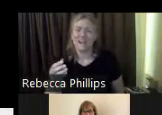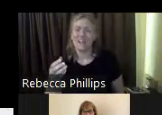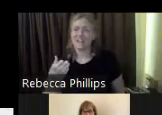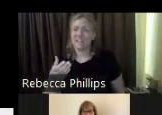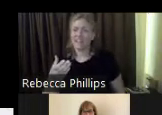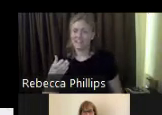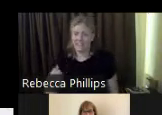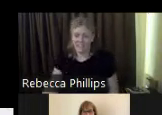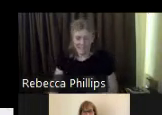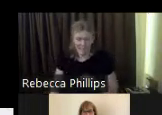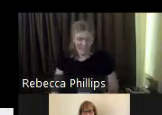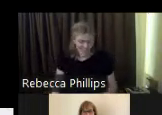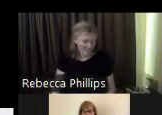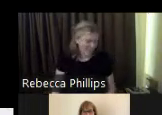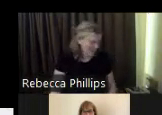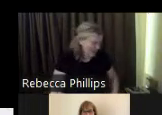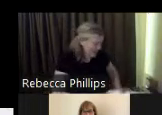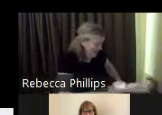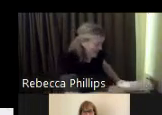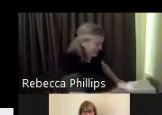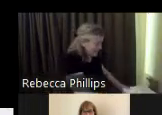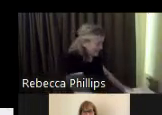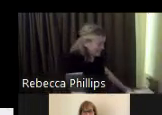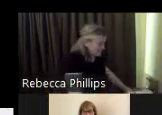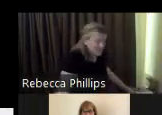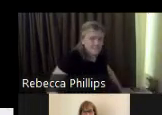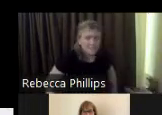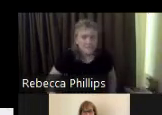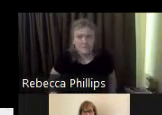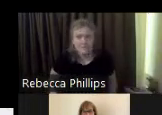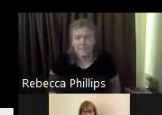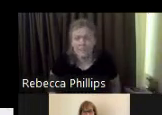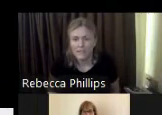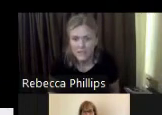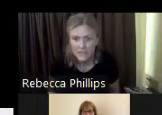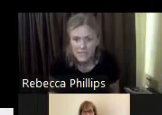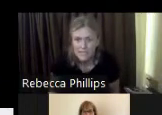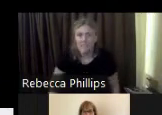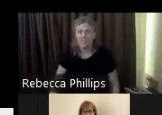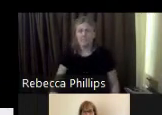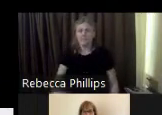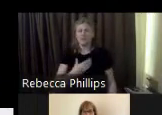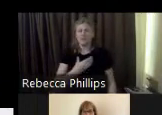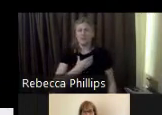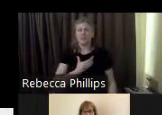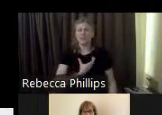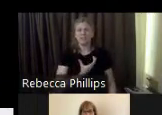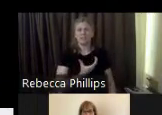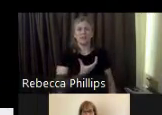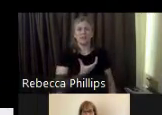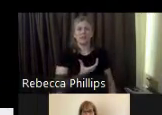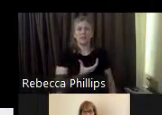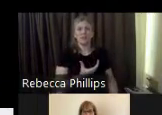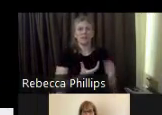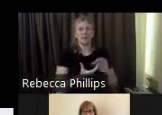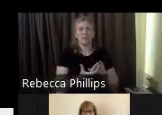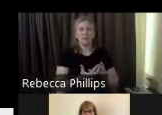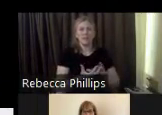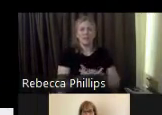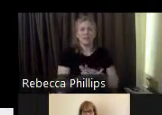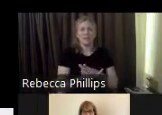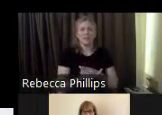So hungry. Let me get back a little bit. You can see. So hungry is like you have your